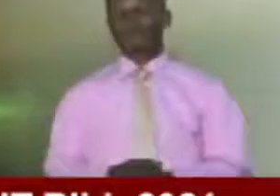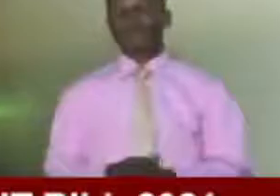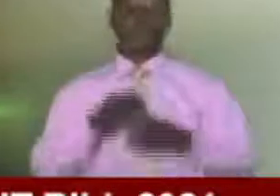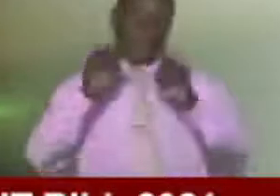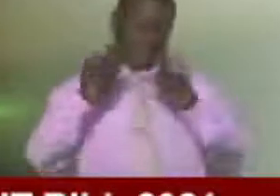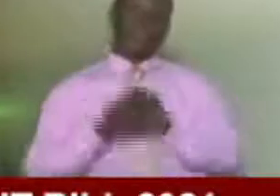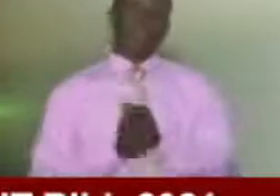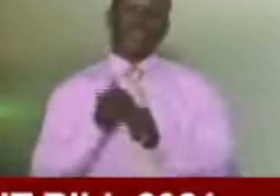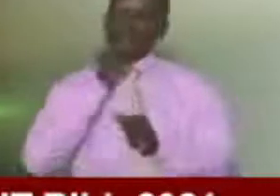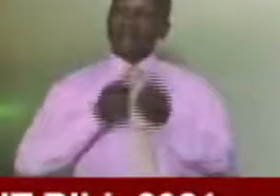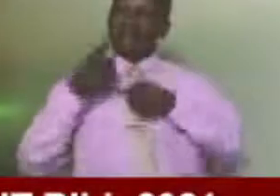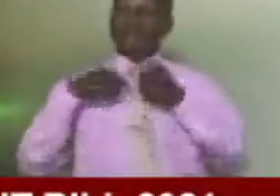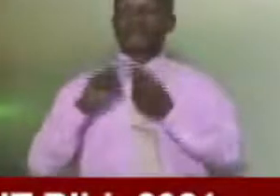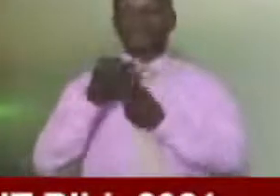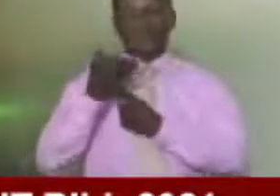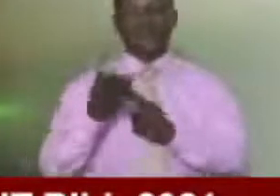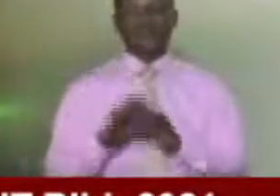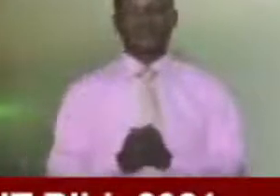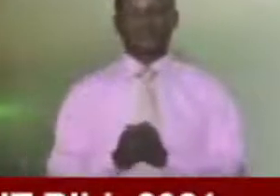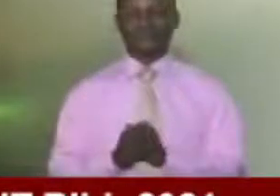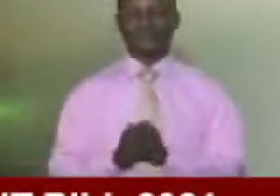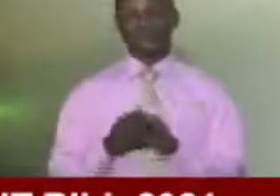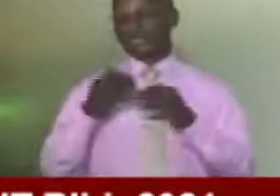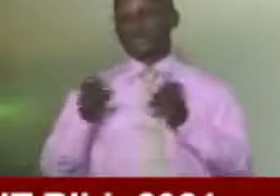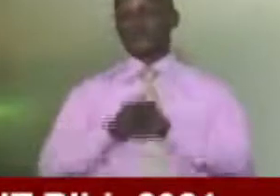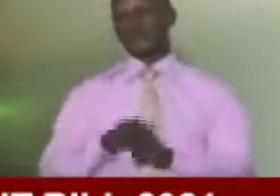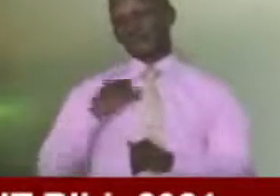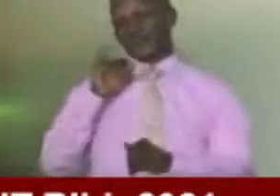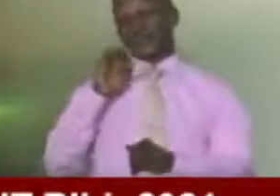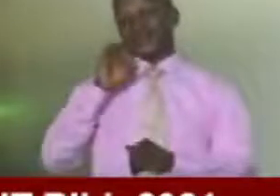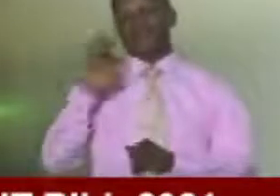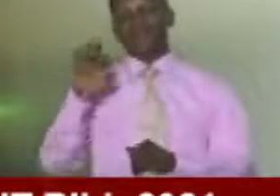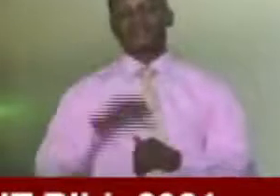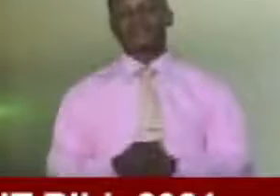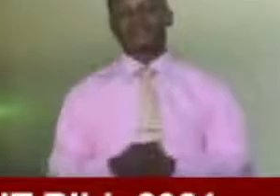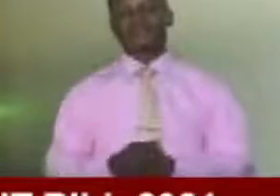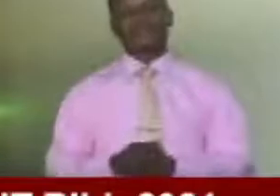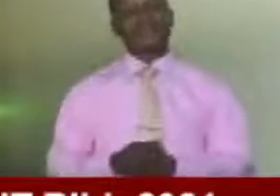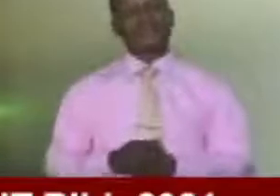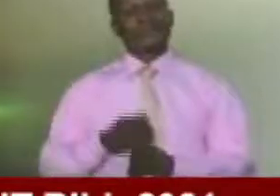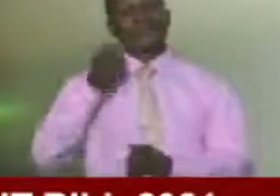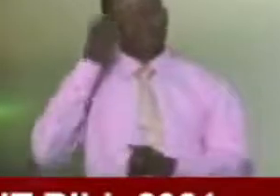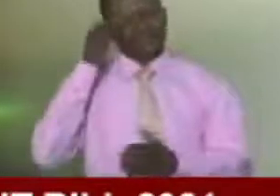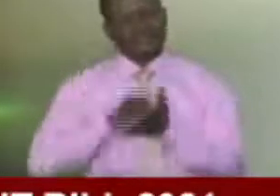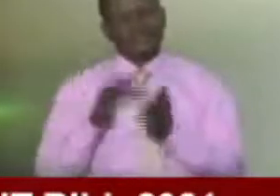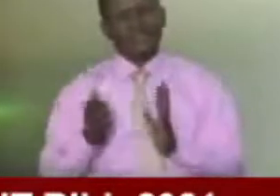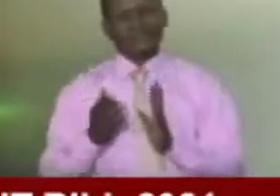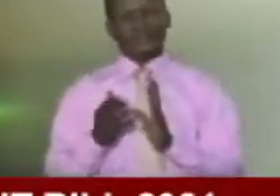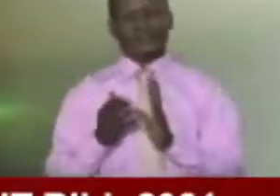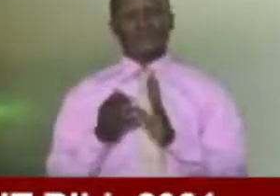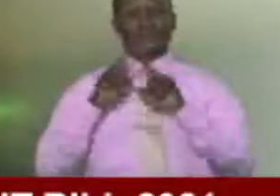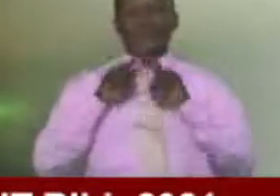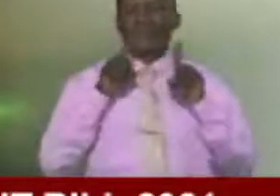to yourself and Ms. Vijabi just in a moment. Mr. Jake, you are one person that has fought and spoken